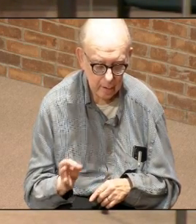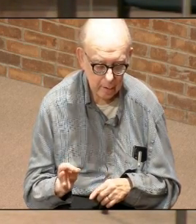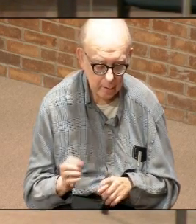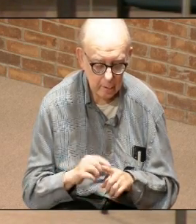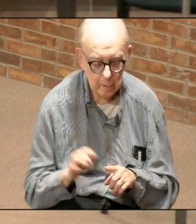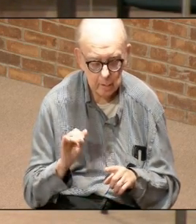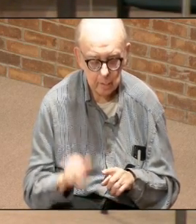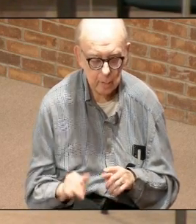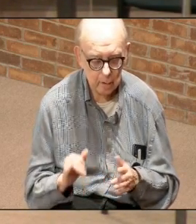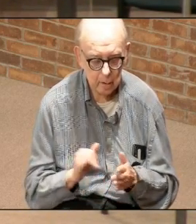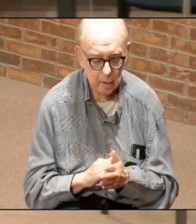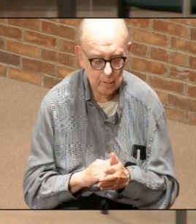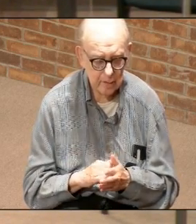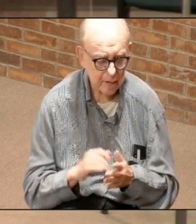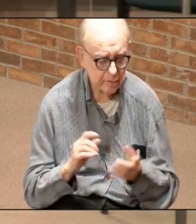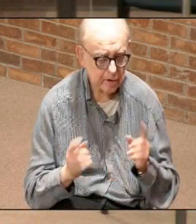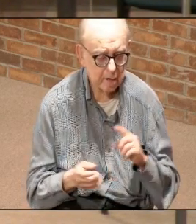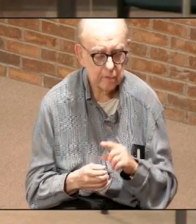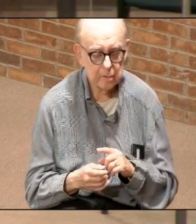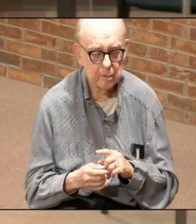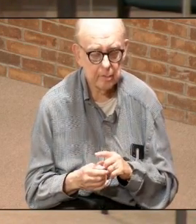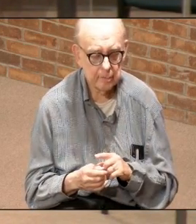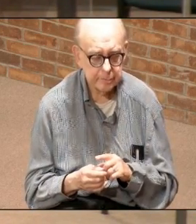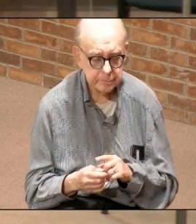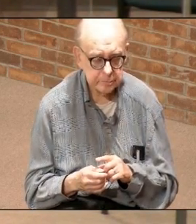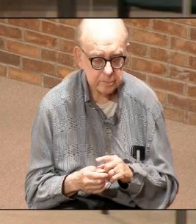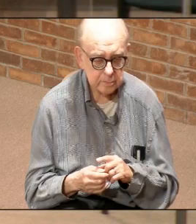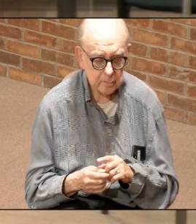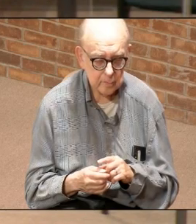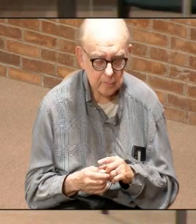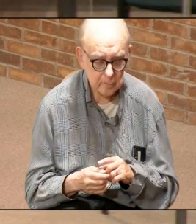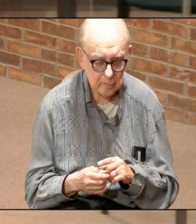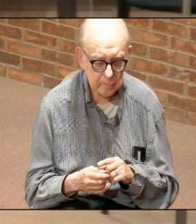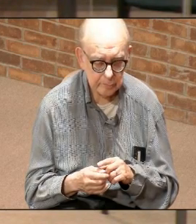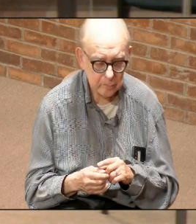But yet, that changed her.